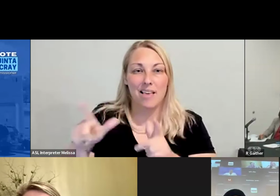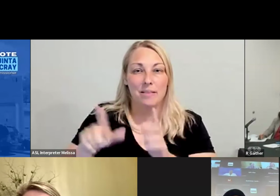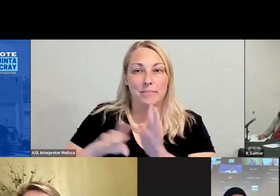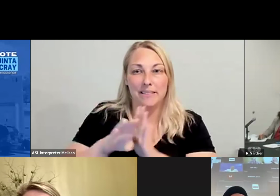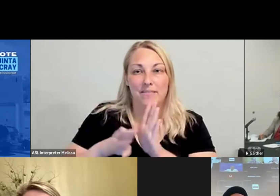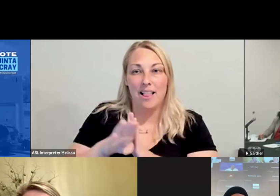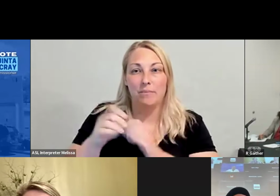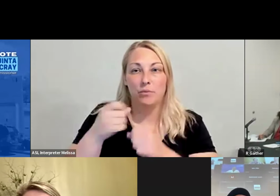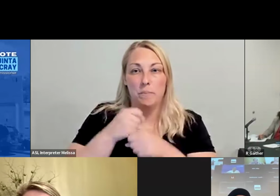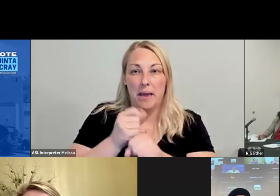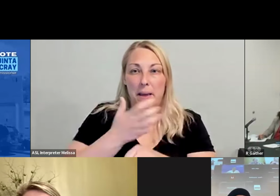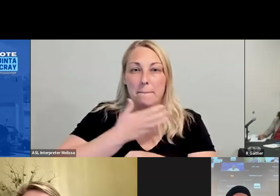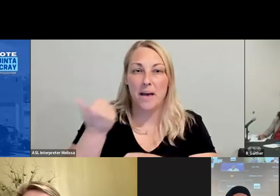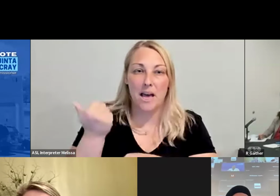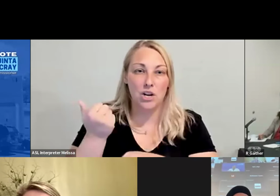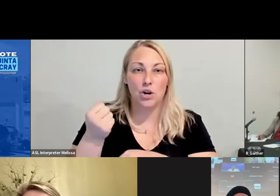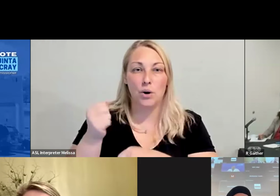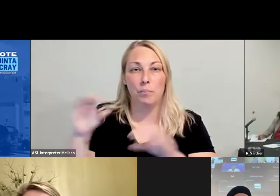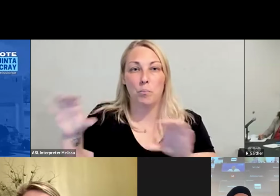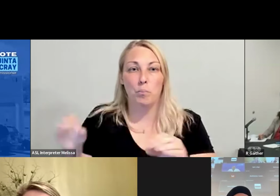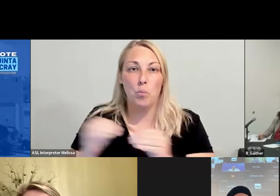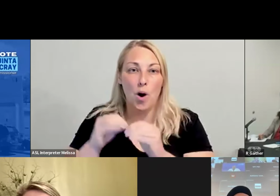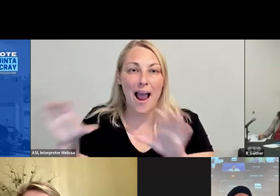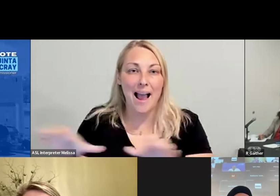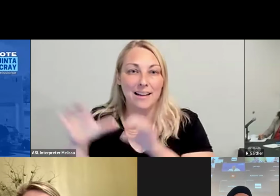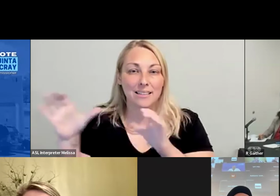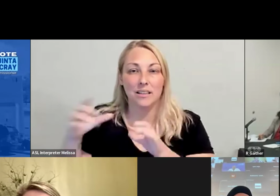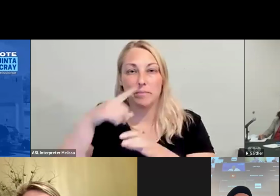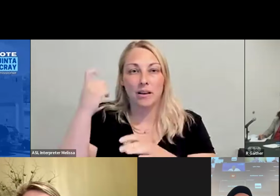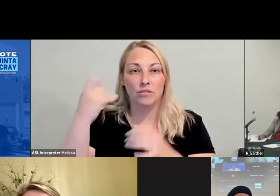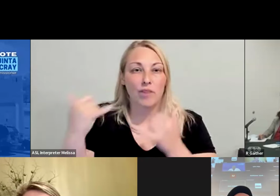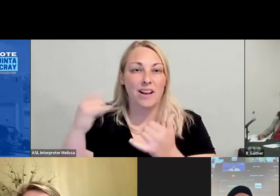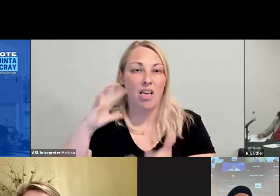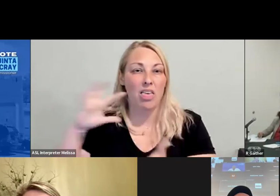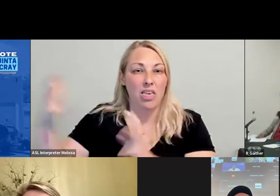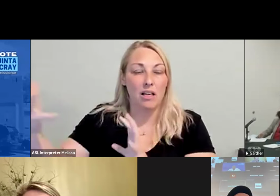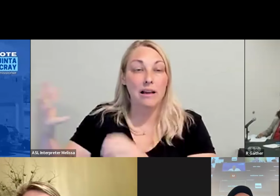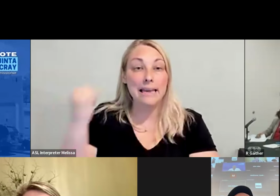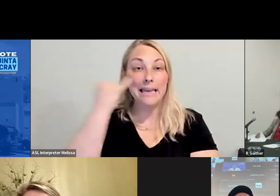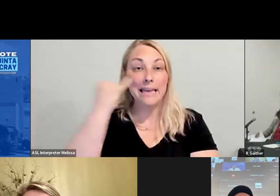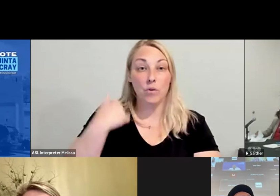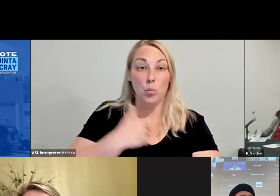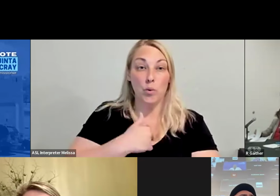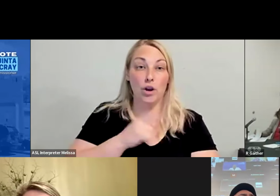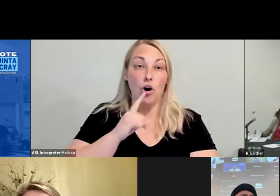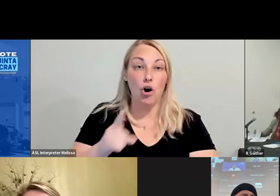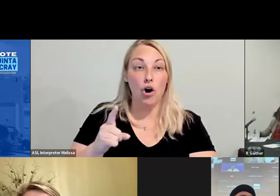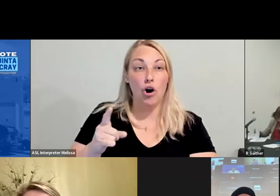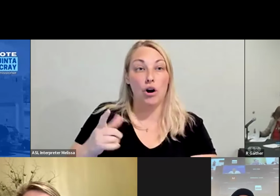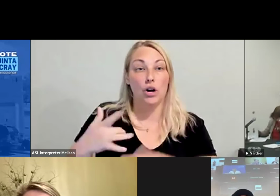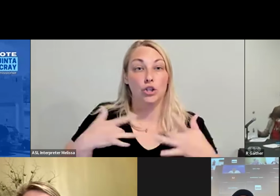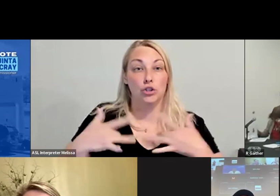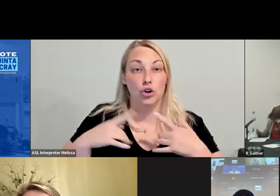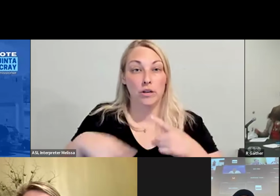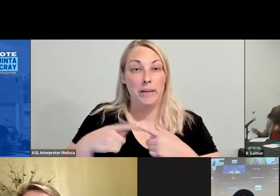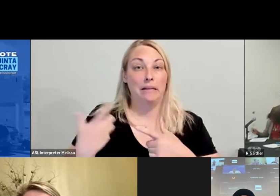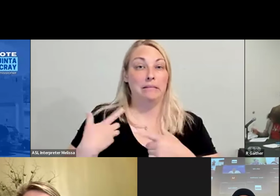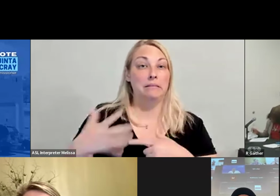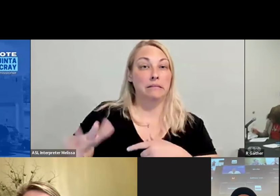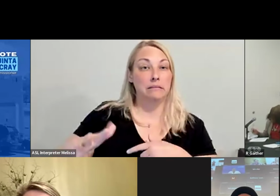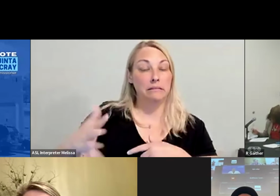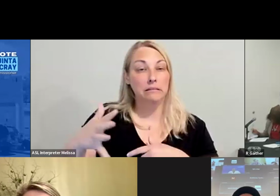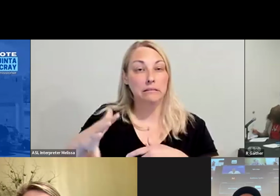it better, to make it more active. If we're afraid of things being like sketchy or whatever, I tell you that alley has had some sketchiness, and